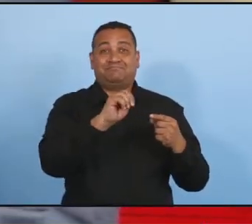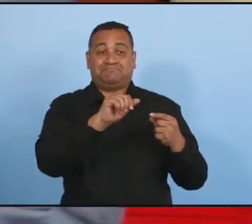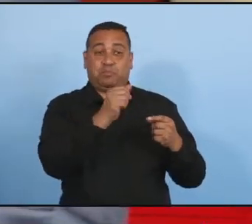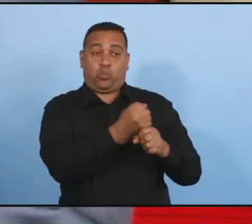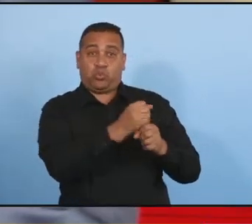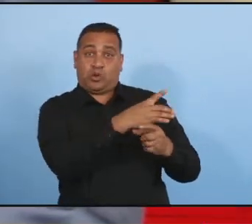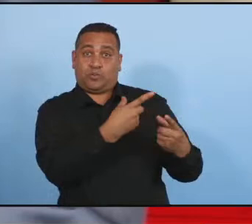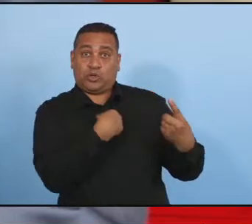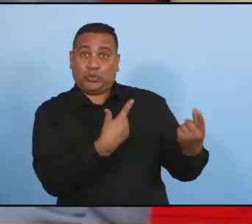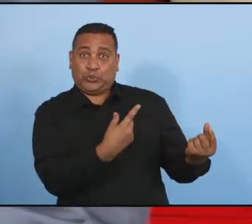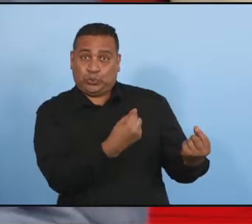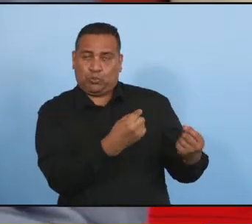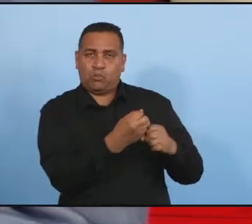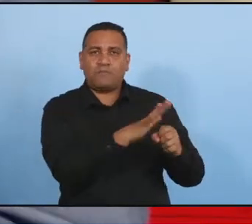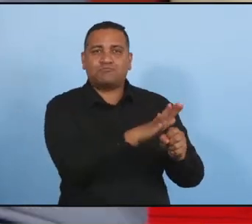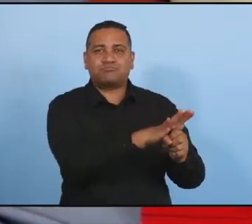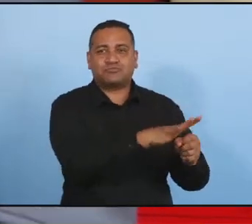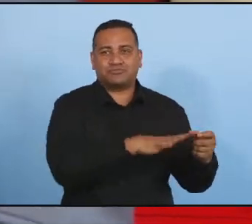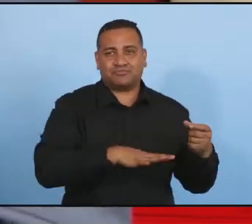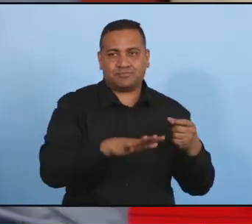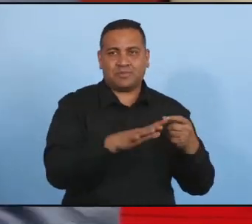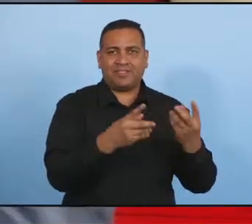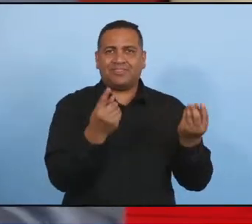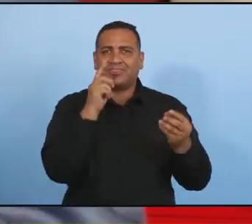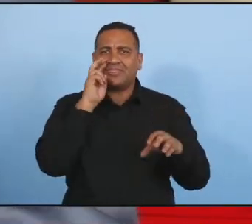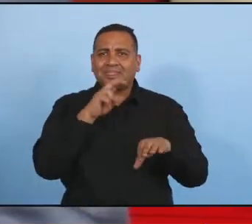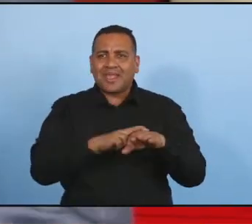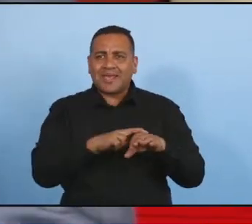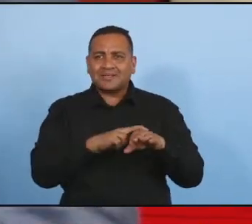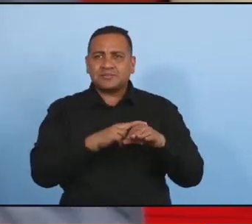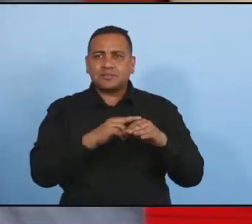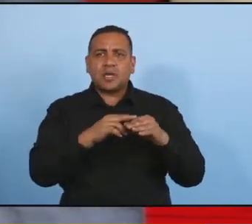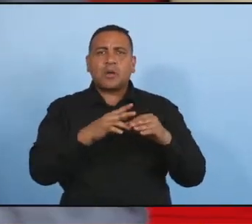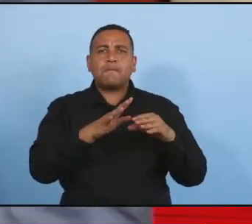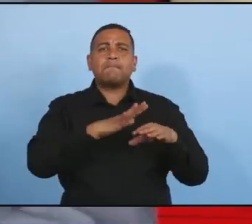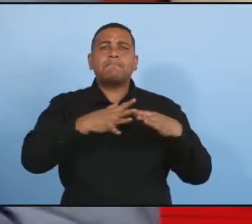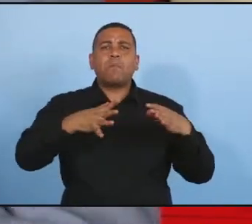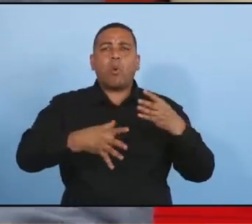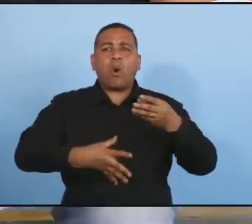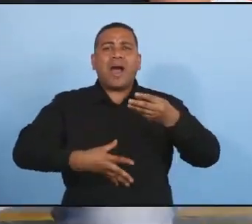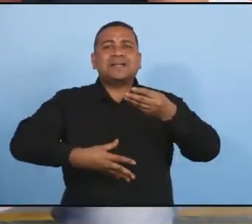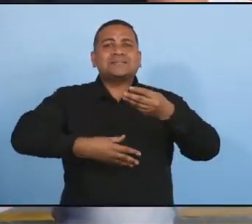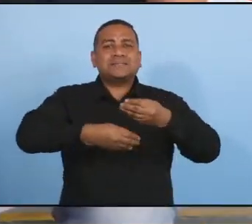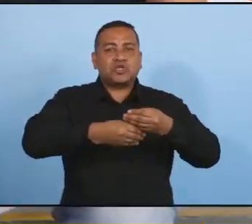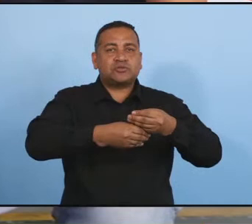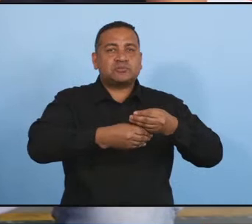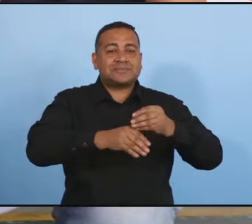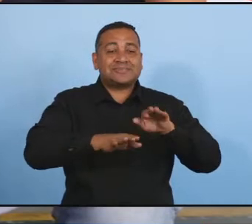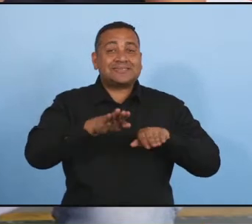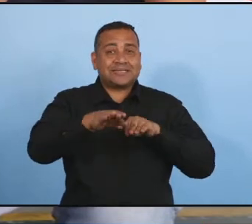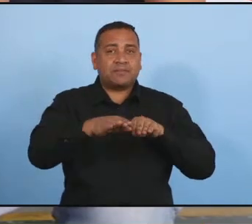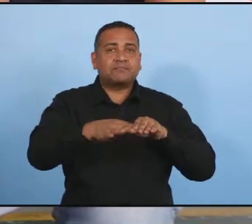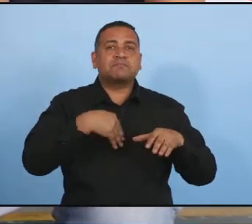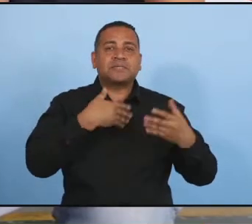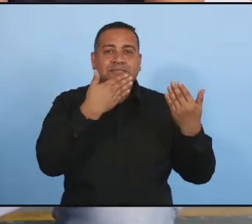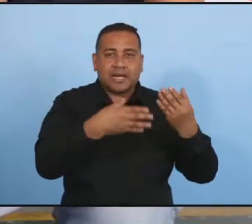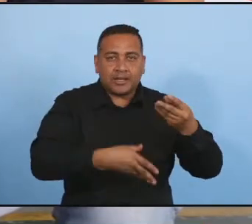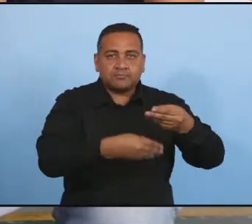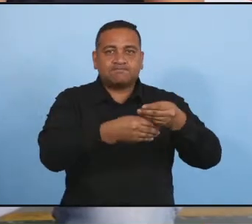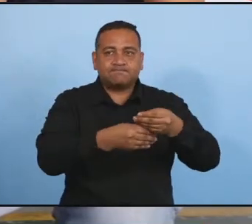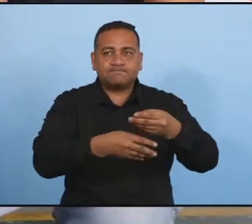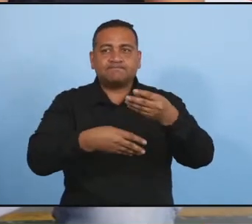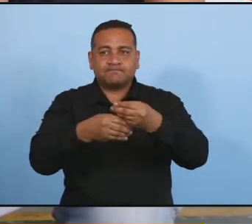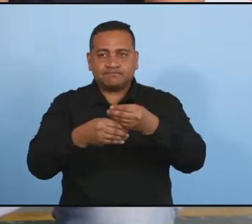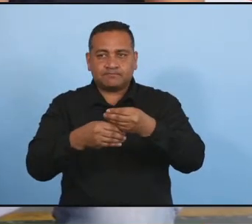else, that will just take you that little bit further. Yeah. And then just on that, obviously just listening to you,